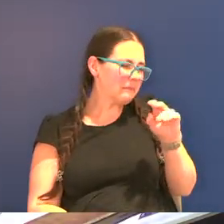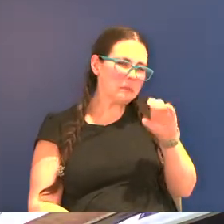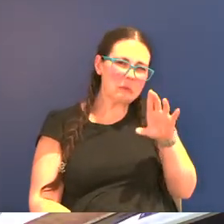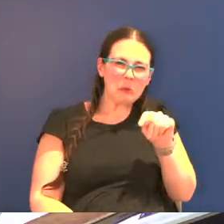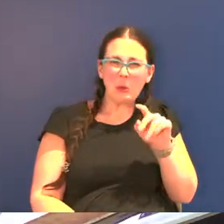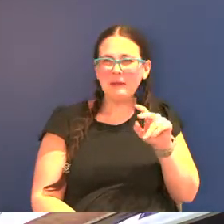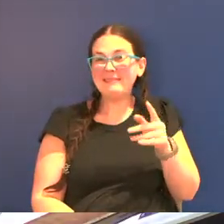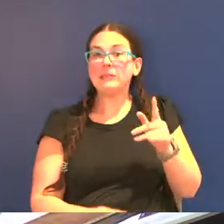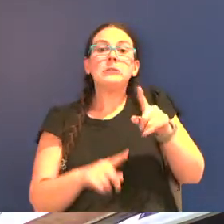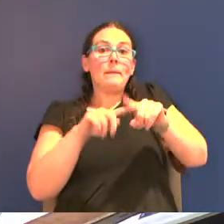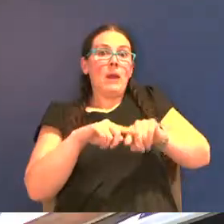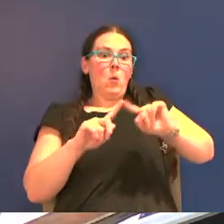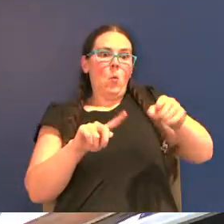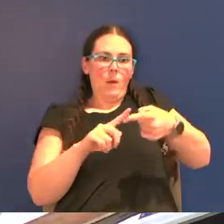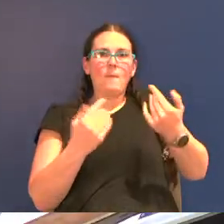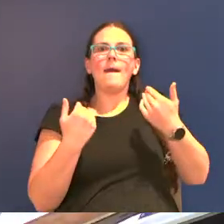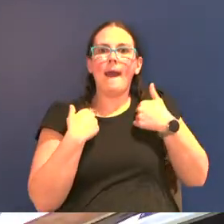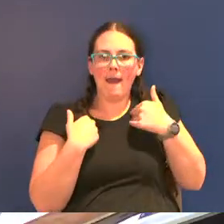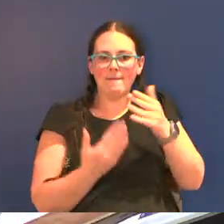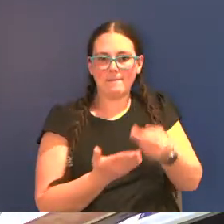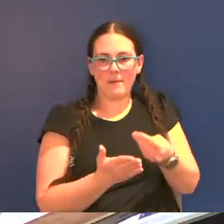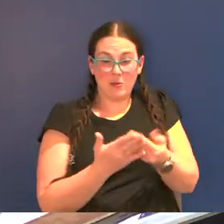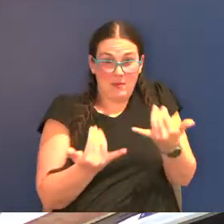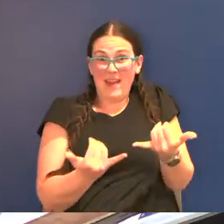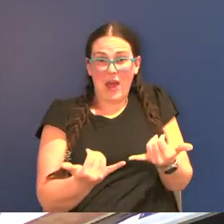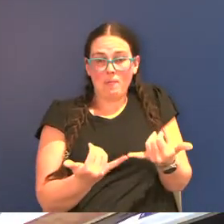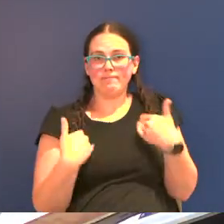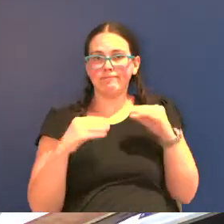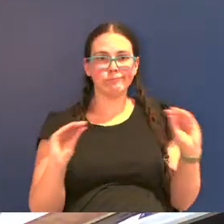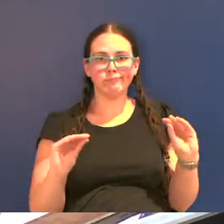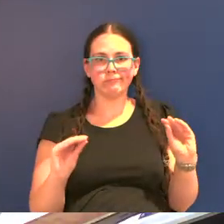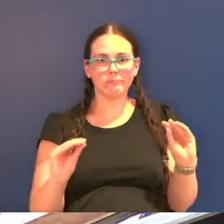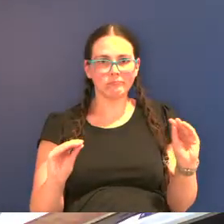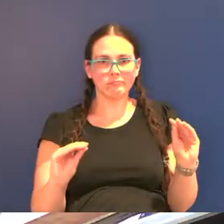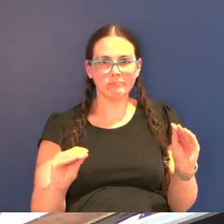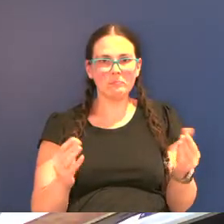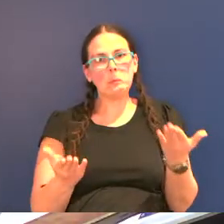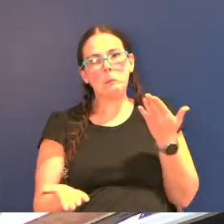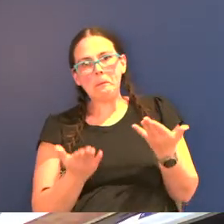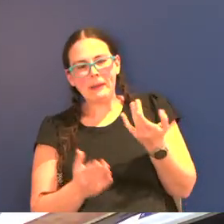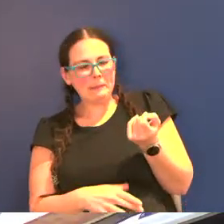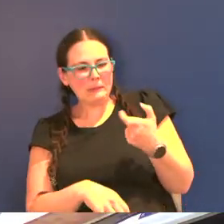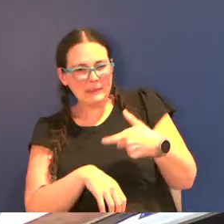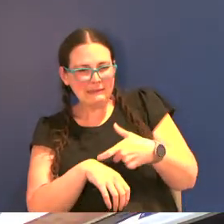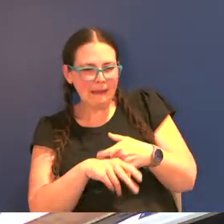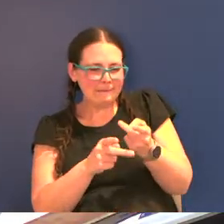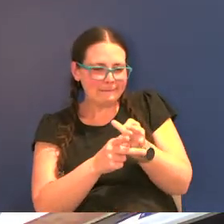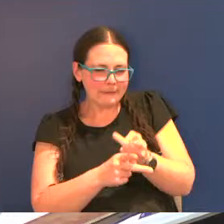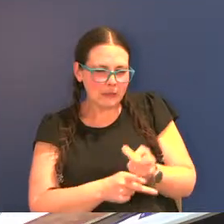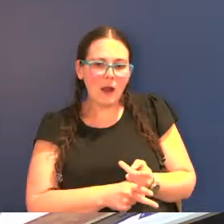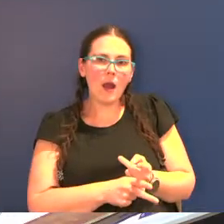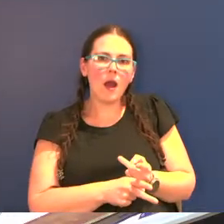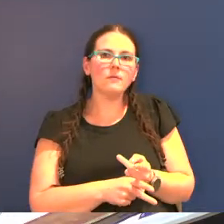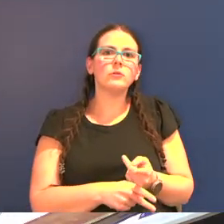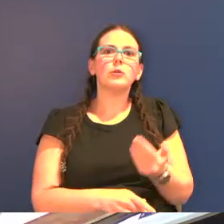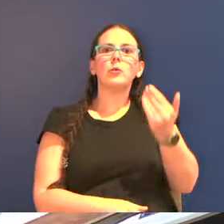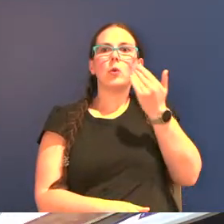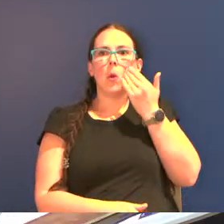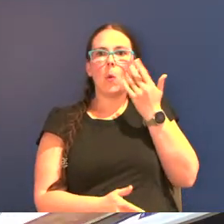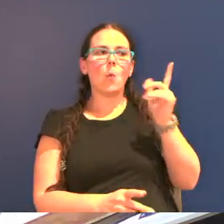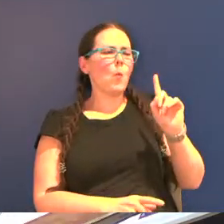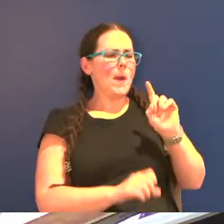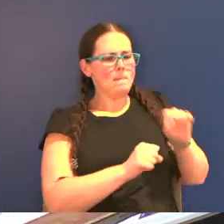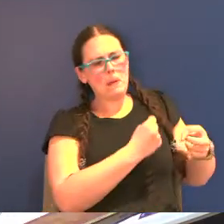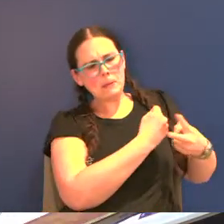money, right? When we get to that point. Right now, we don't have it. So it may take us a while to get some months ahead of us to know where we have some